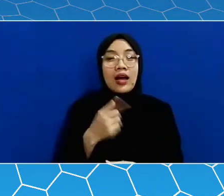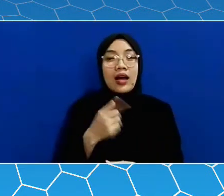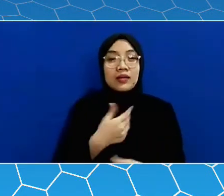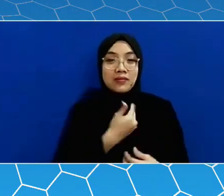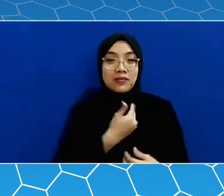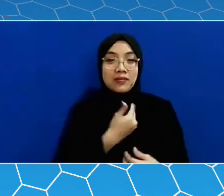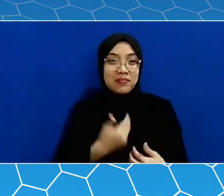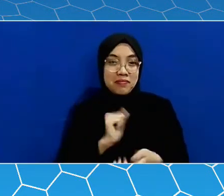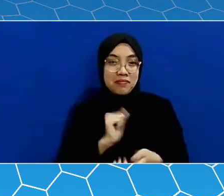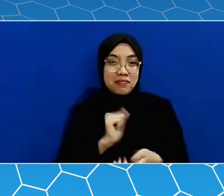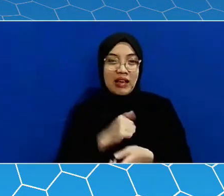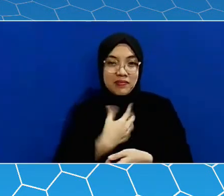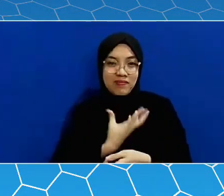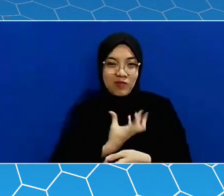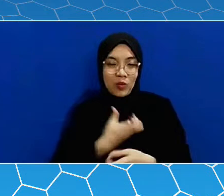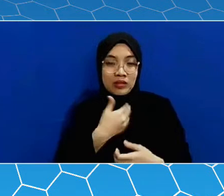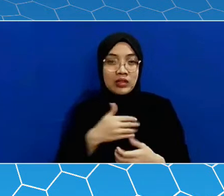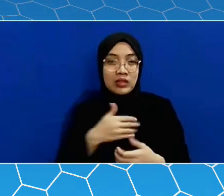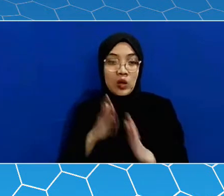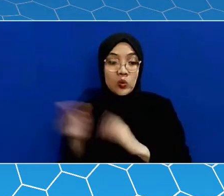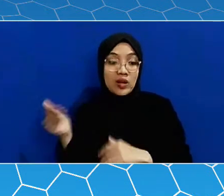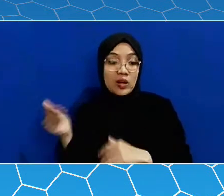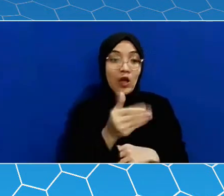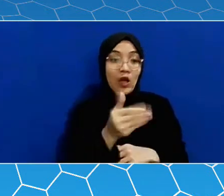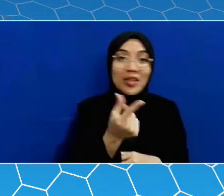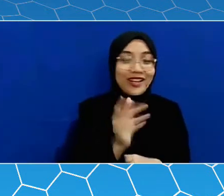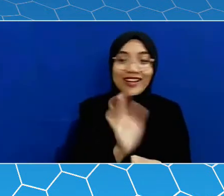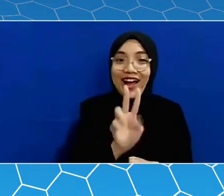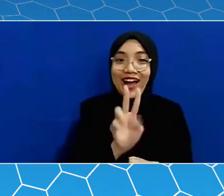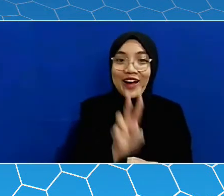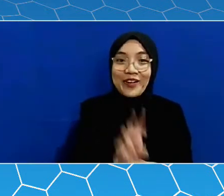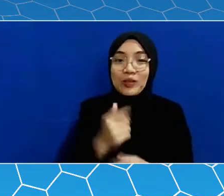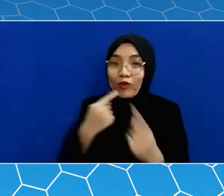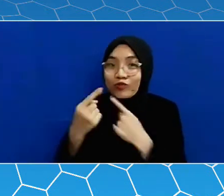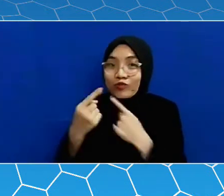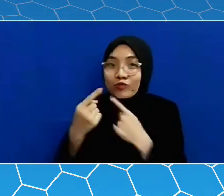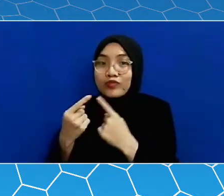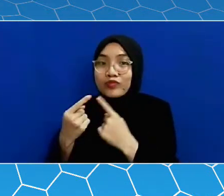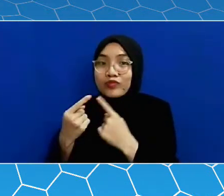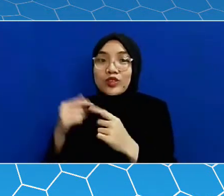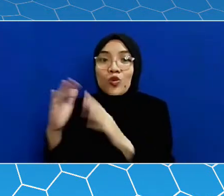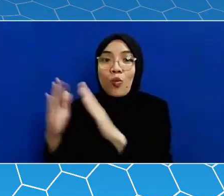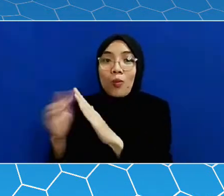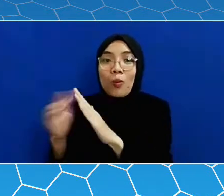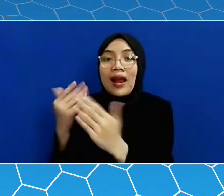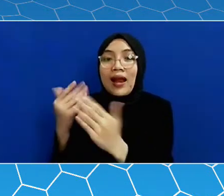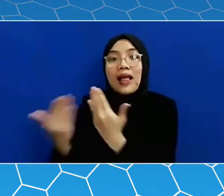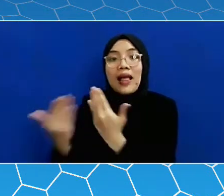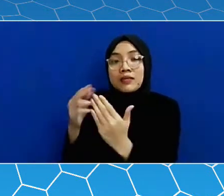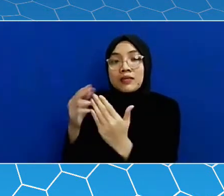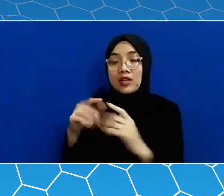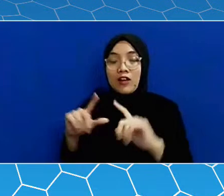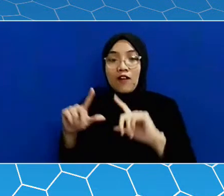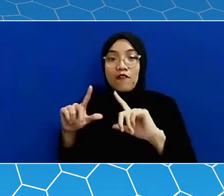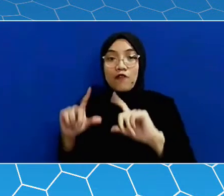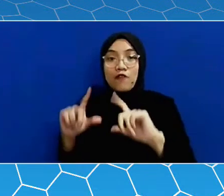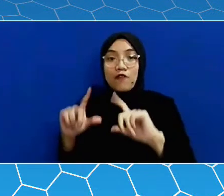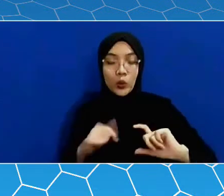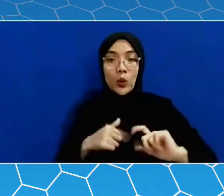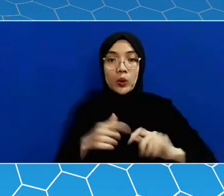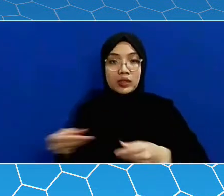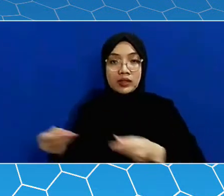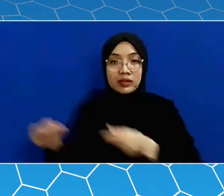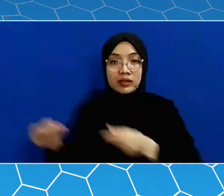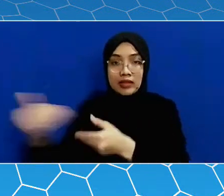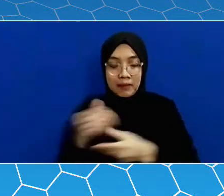app whereby they can take a picture and send that app, and that again is recorded on our electronic patient records. So this